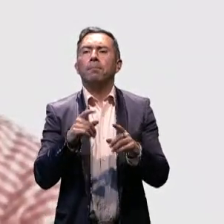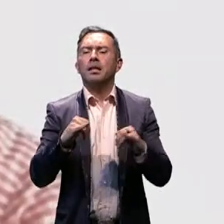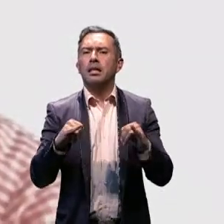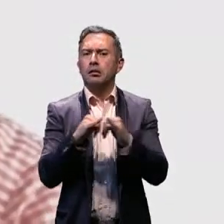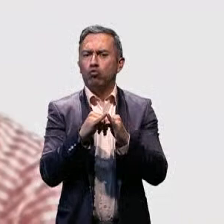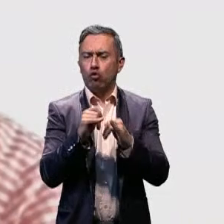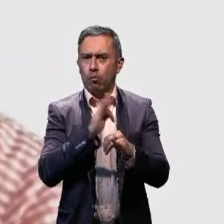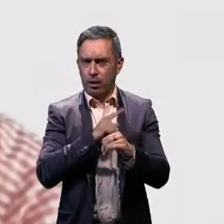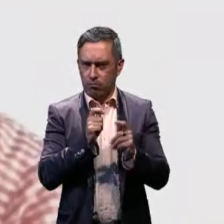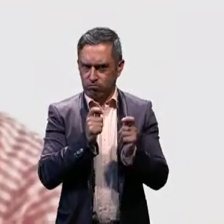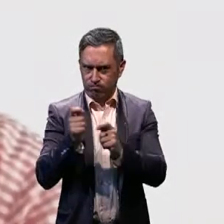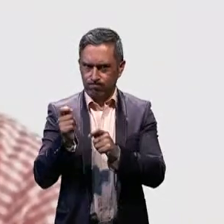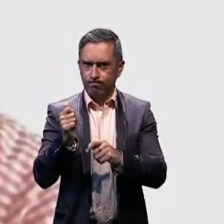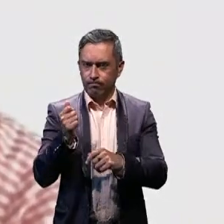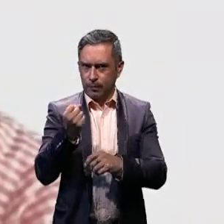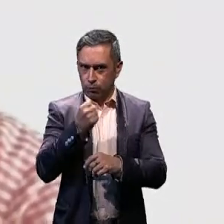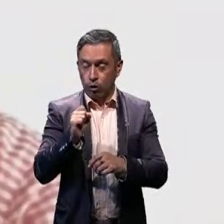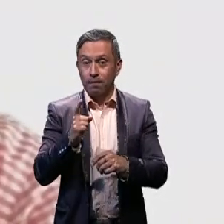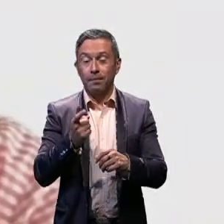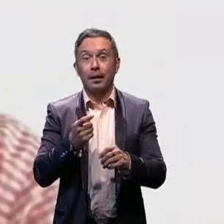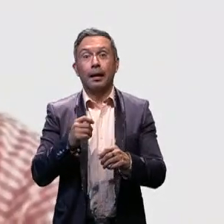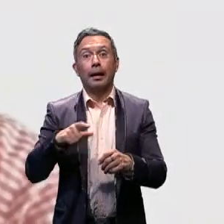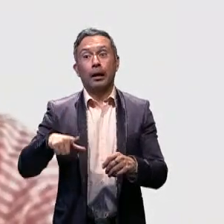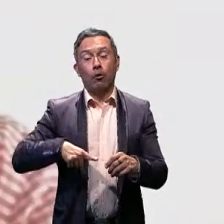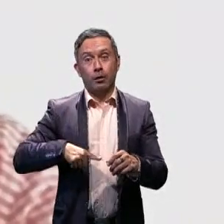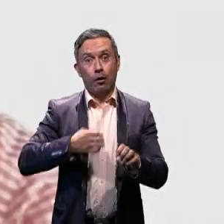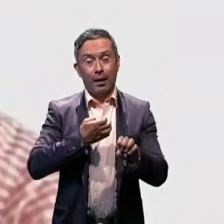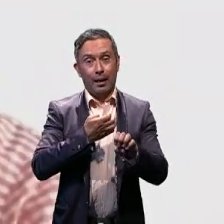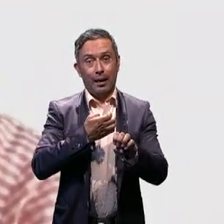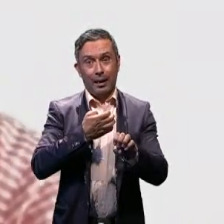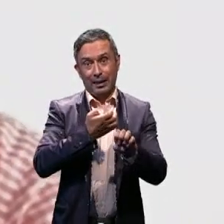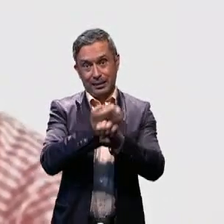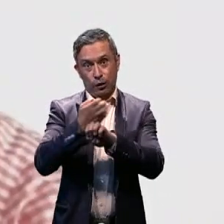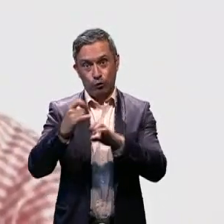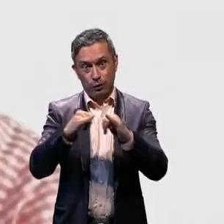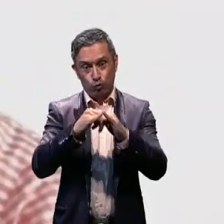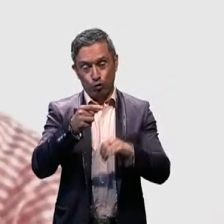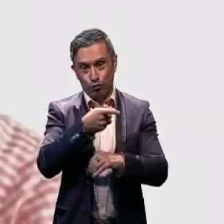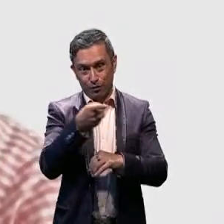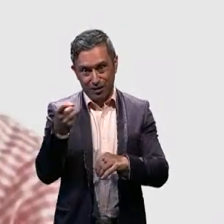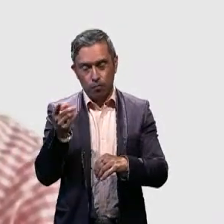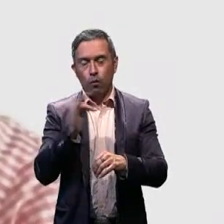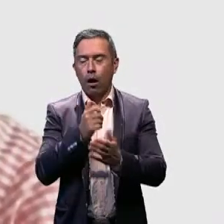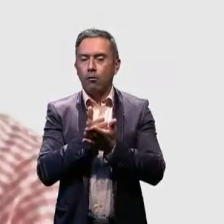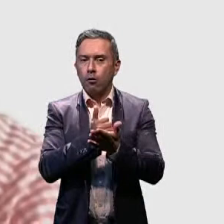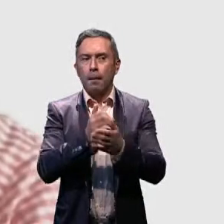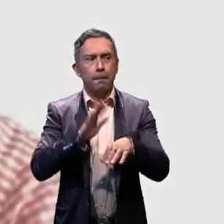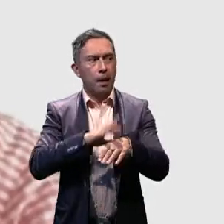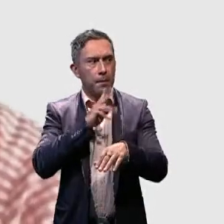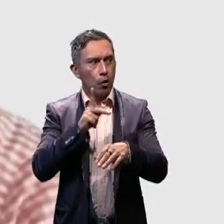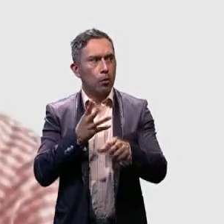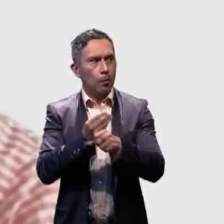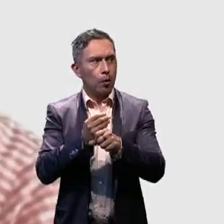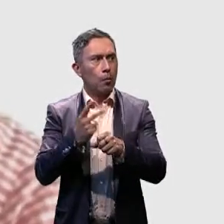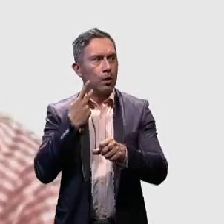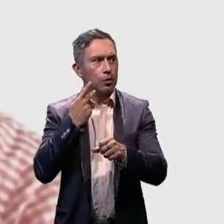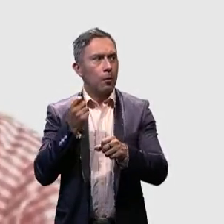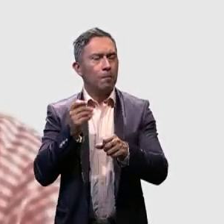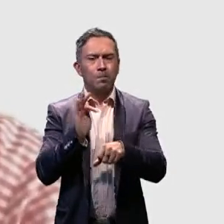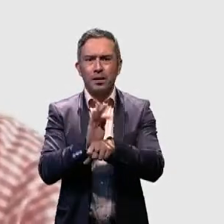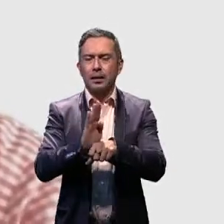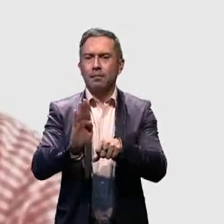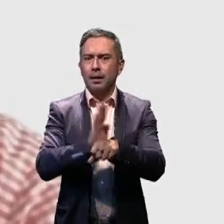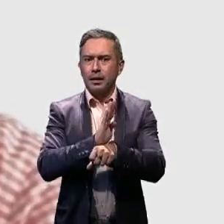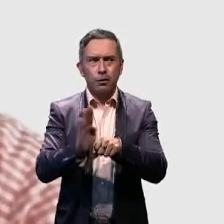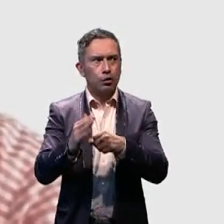the capacities, institutional capacities of our state apparatuses, in order to provide better